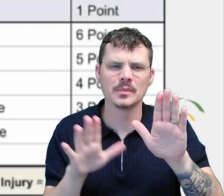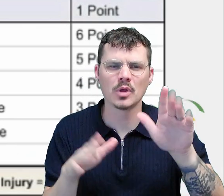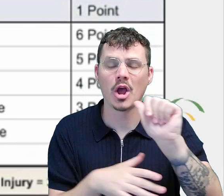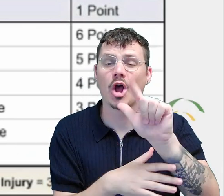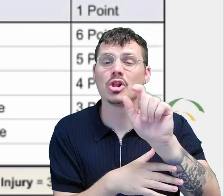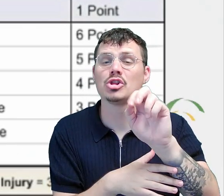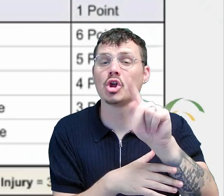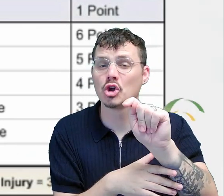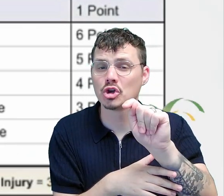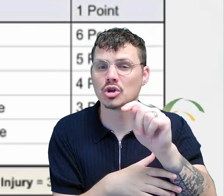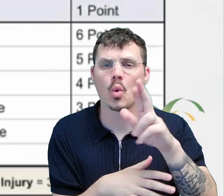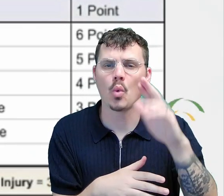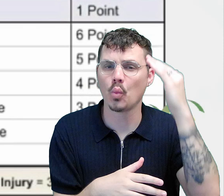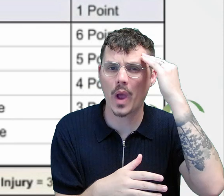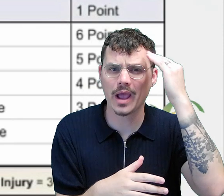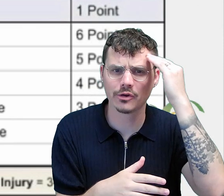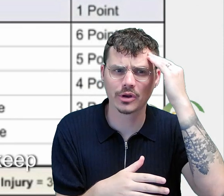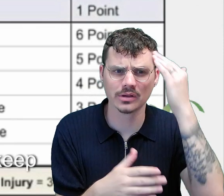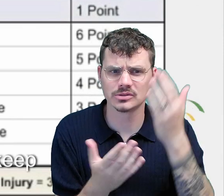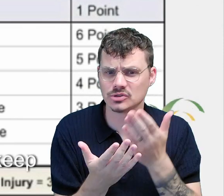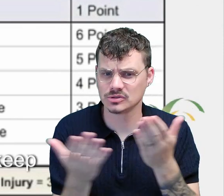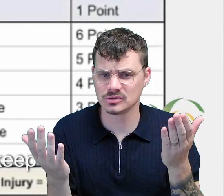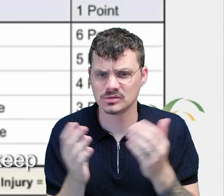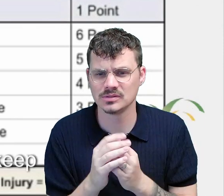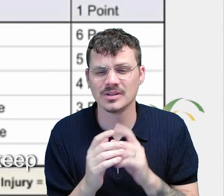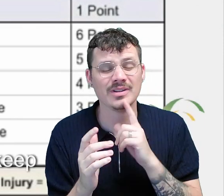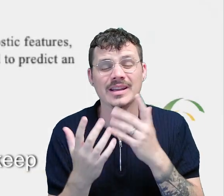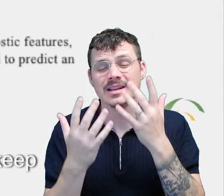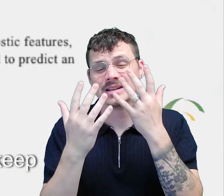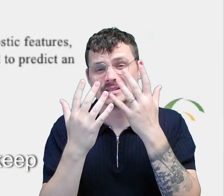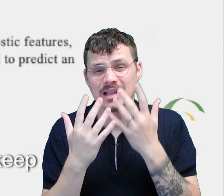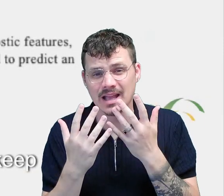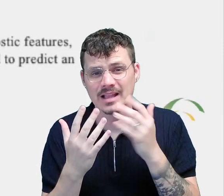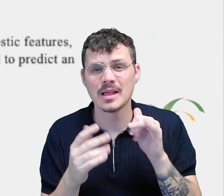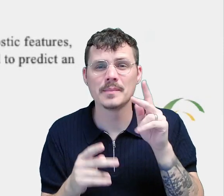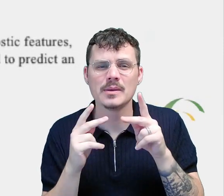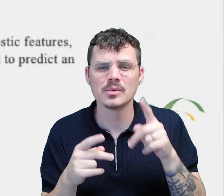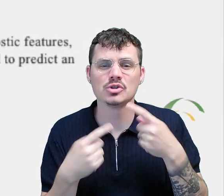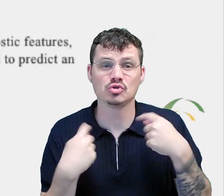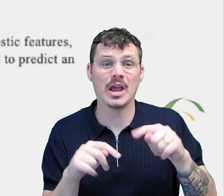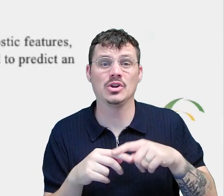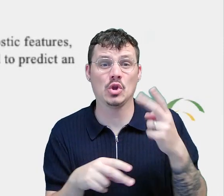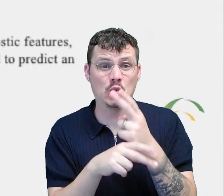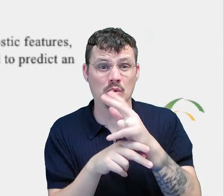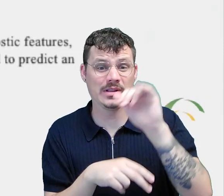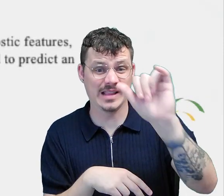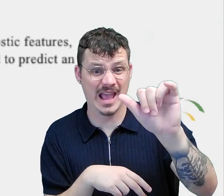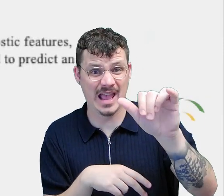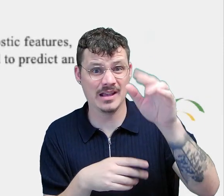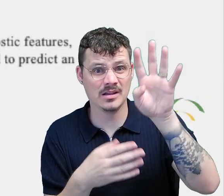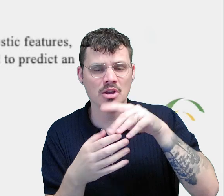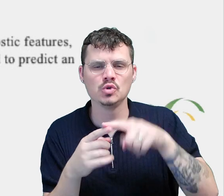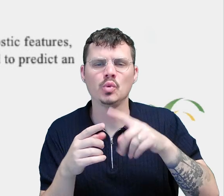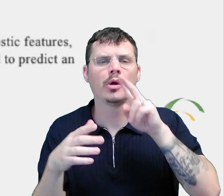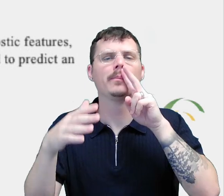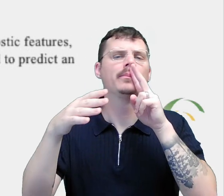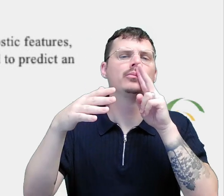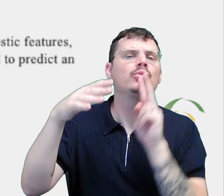alertness and awareness and emergence. The sad thing about it is that people keep trying to use it to predict